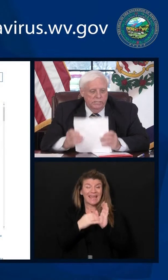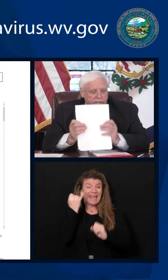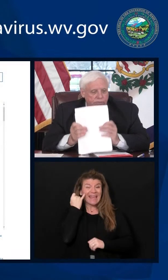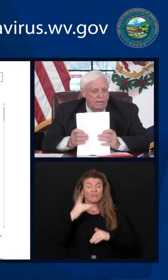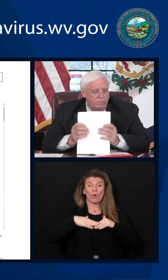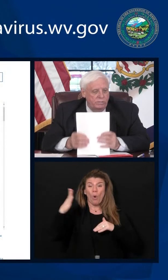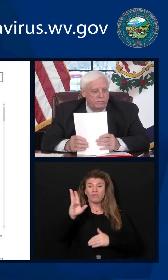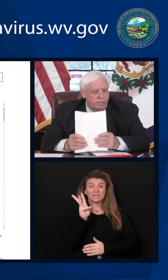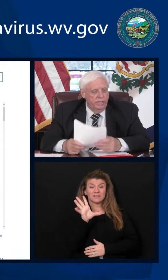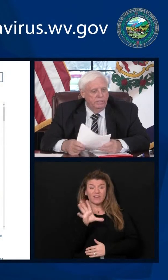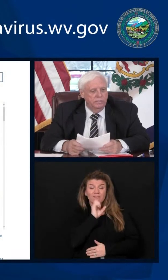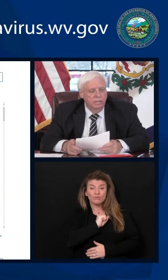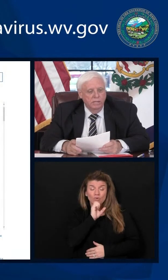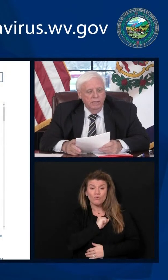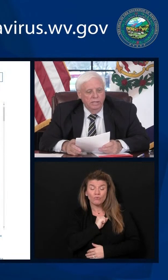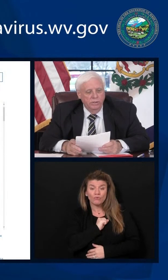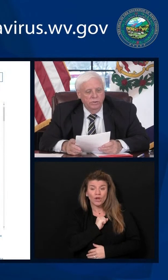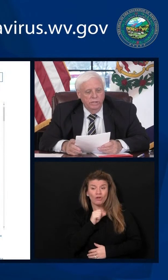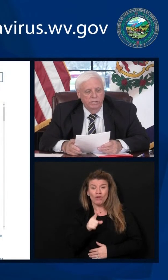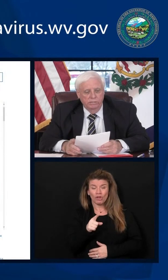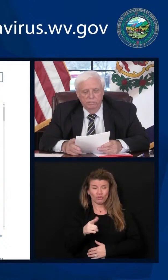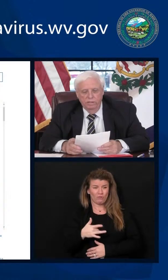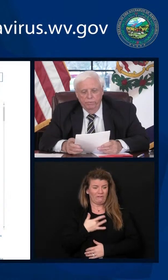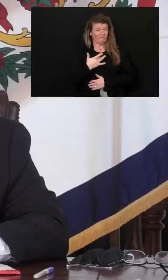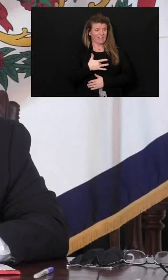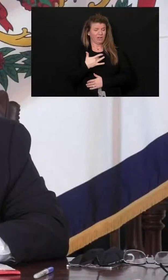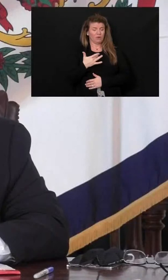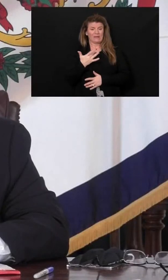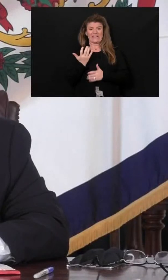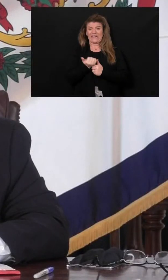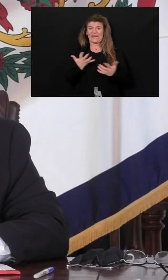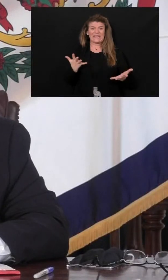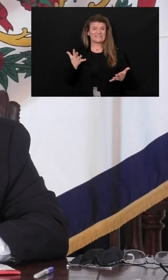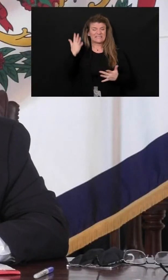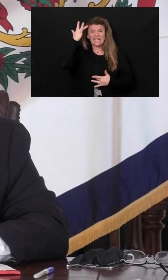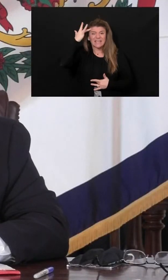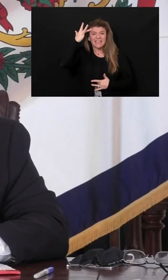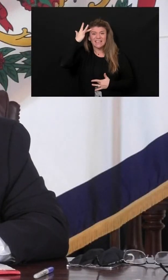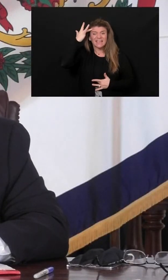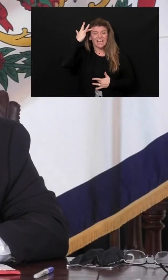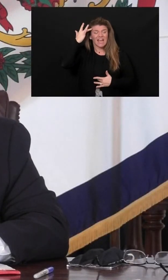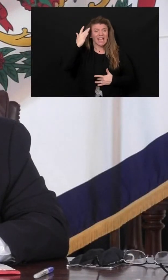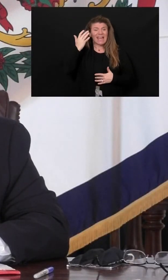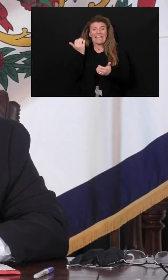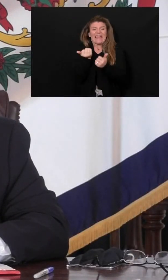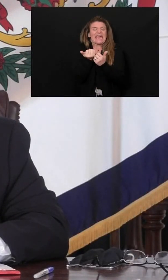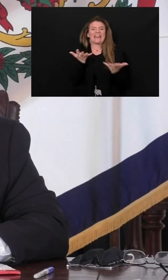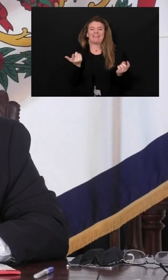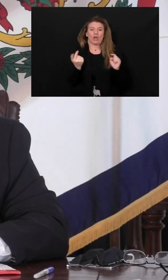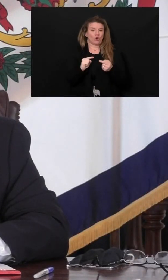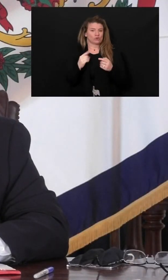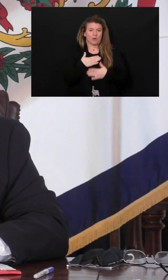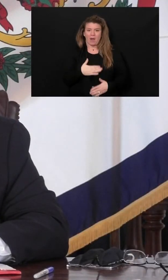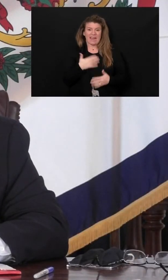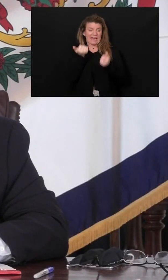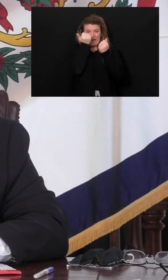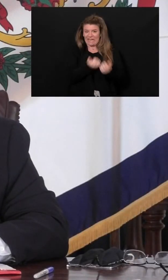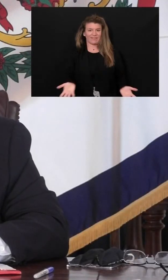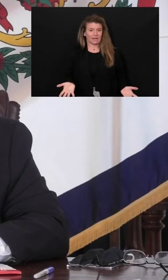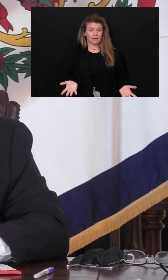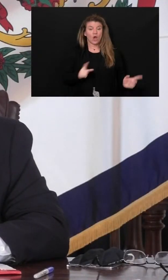over 65 years of age and you get a sniffle or a toe ache, go get